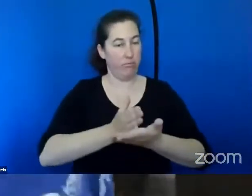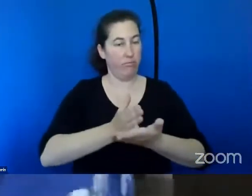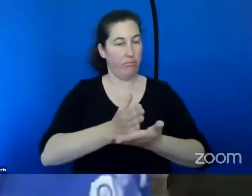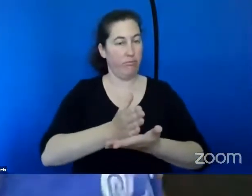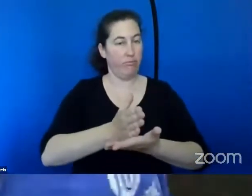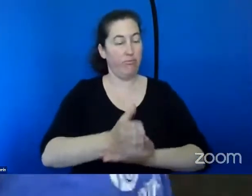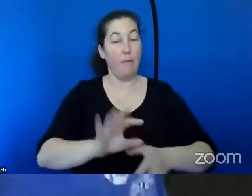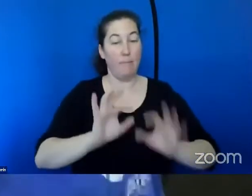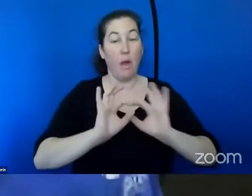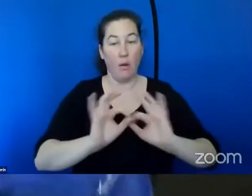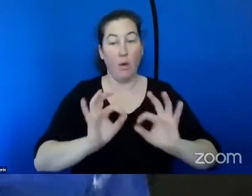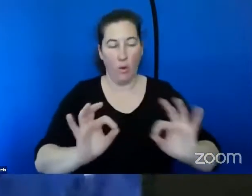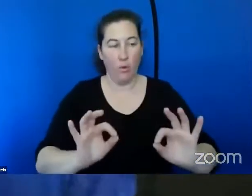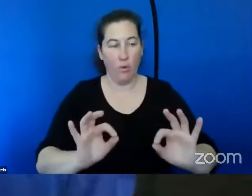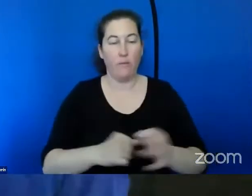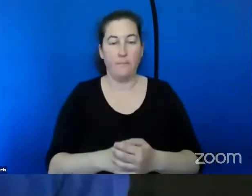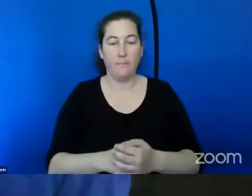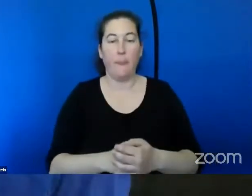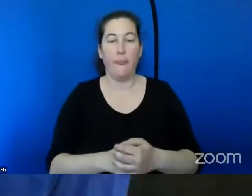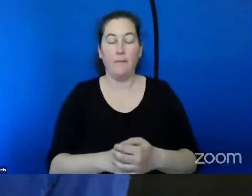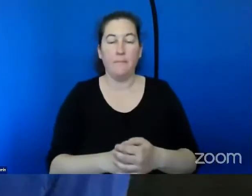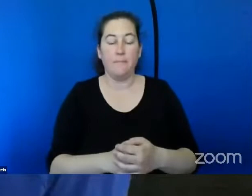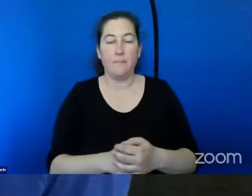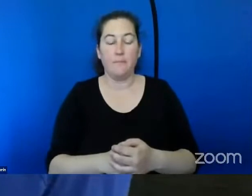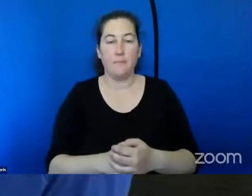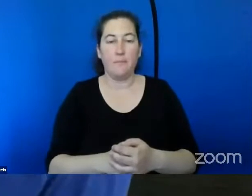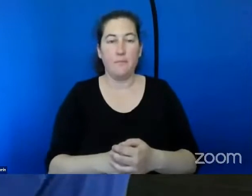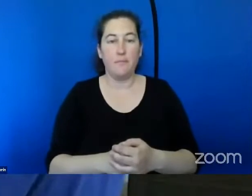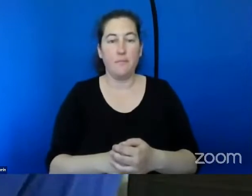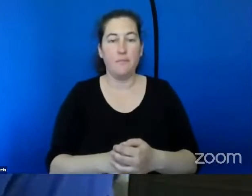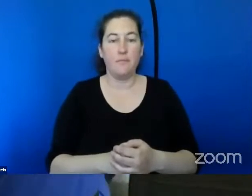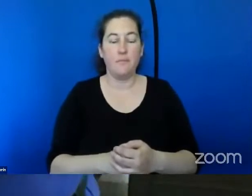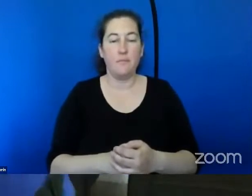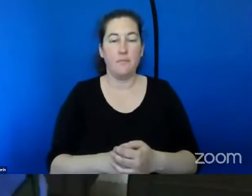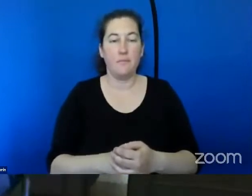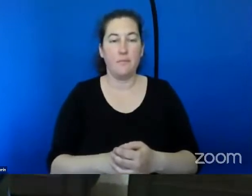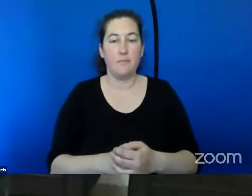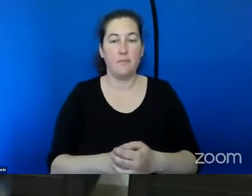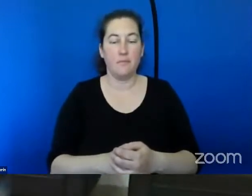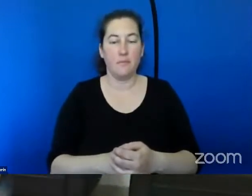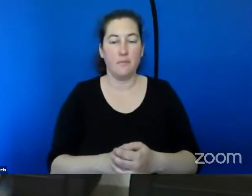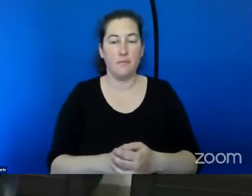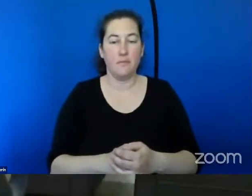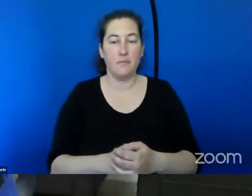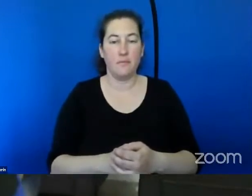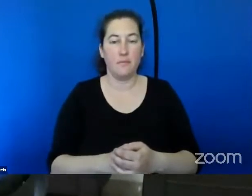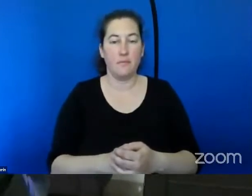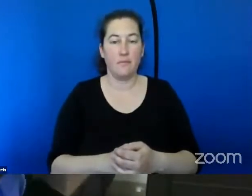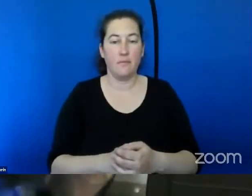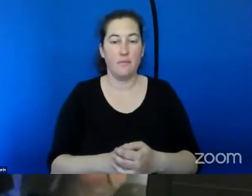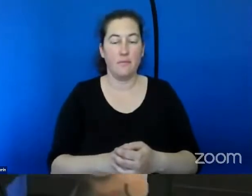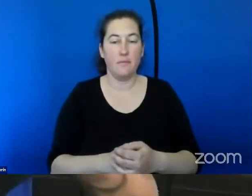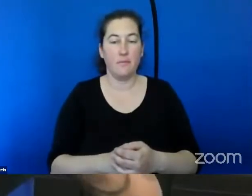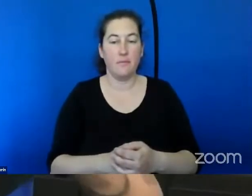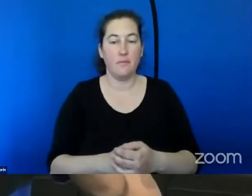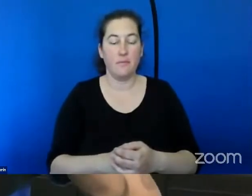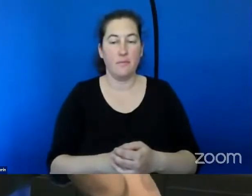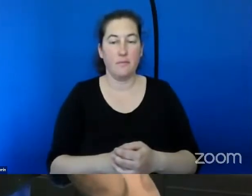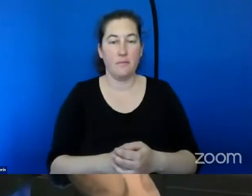looks bionic, but it's a cable prosthesis that is operated by the other arm, and of course